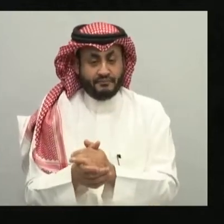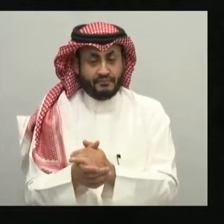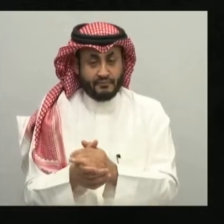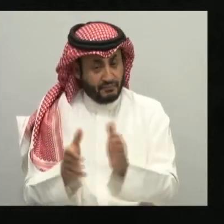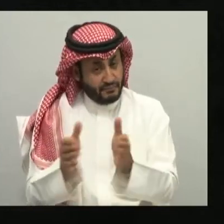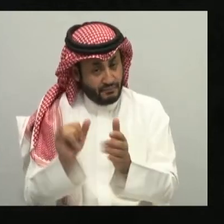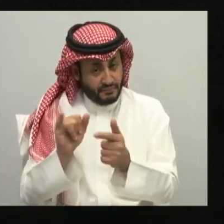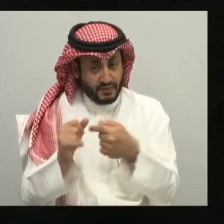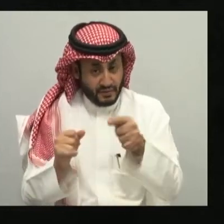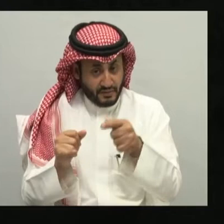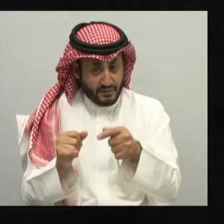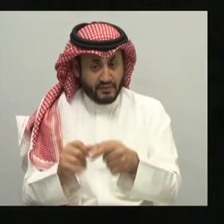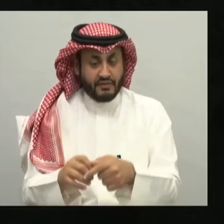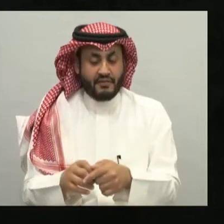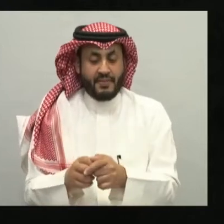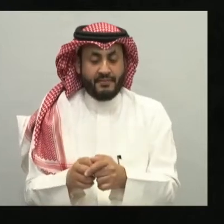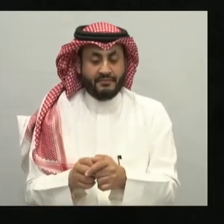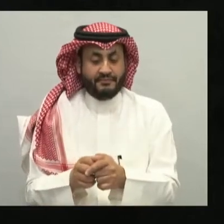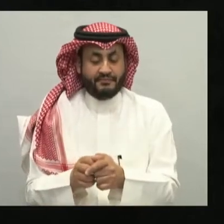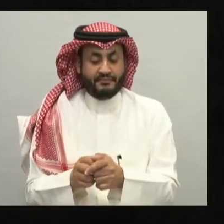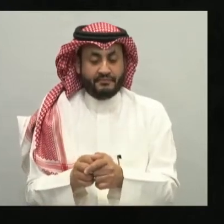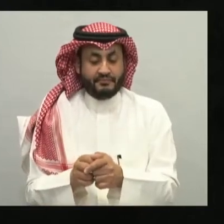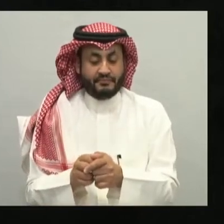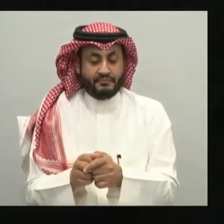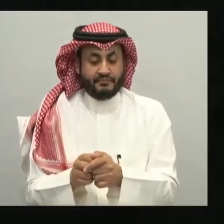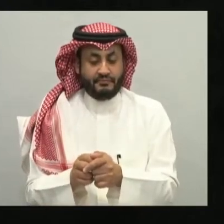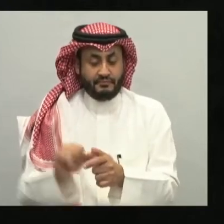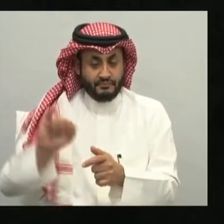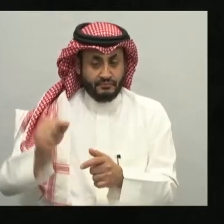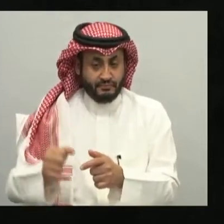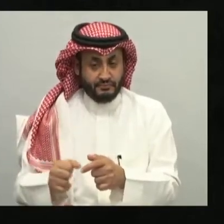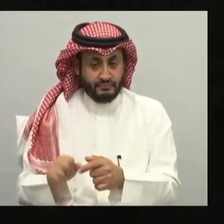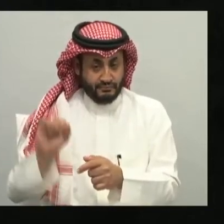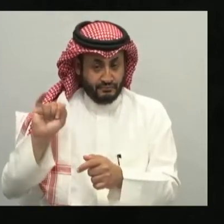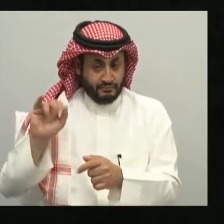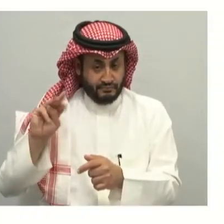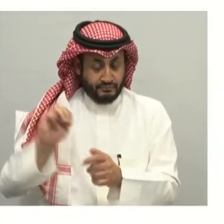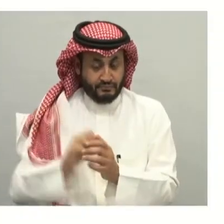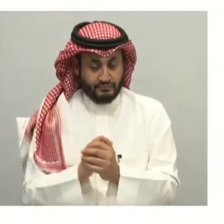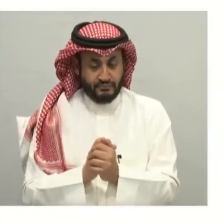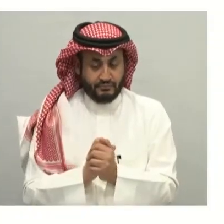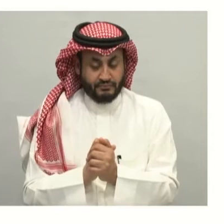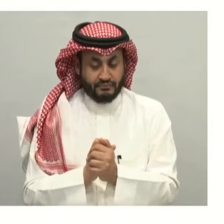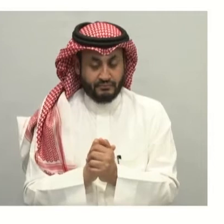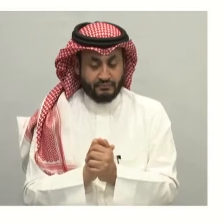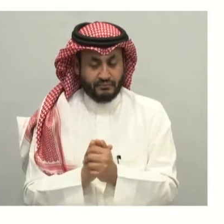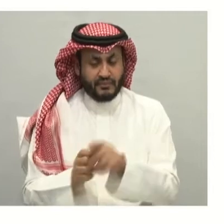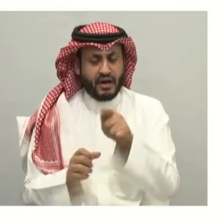or is it long? It's short. Excellent. Jim. So we're going to add an